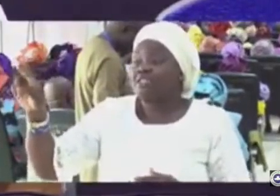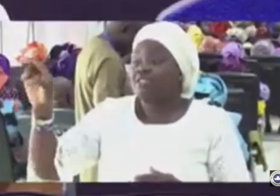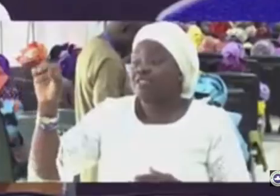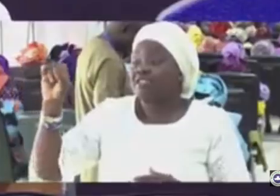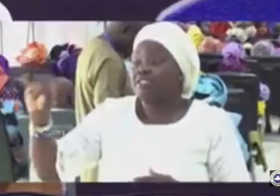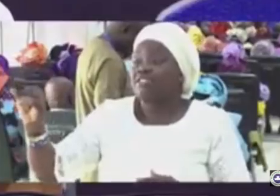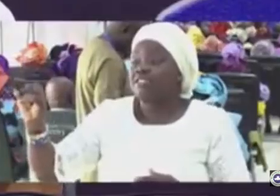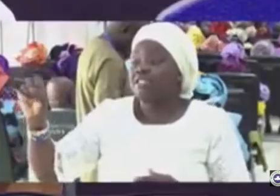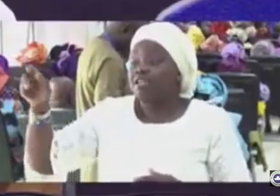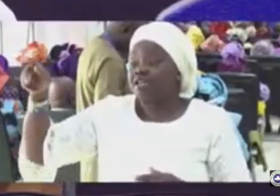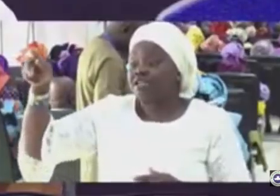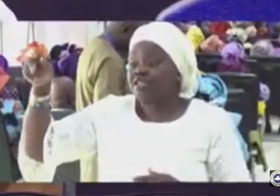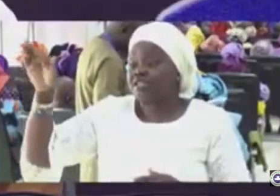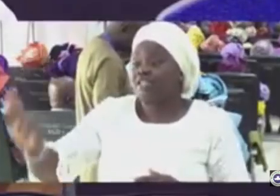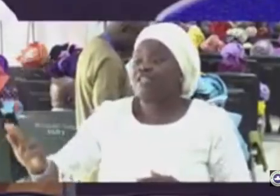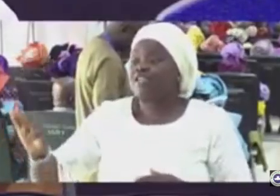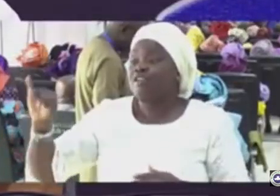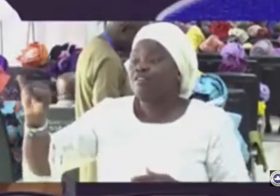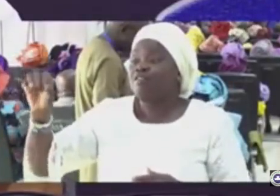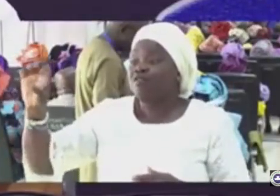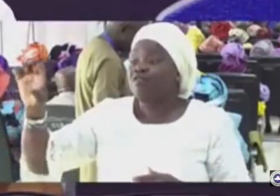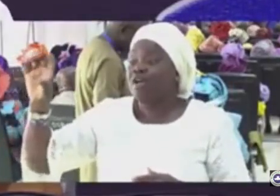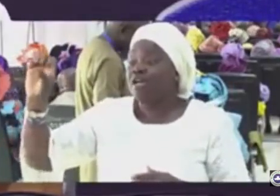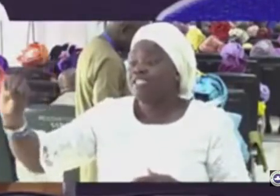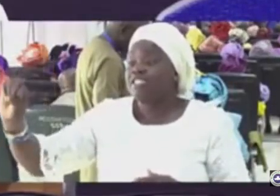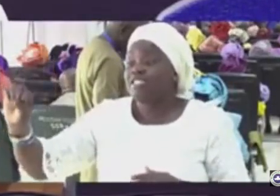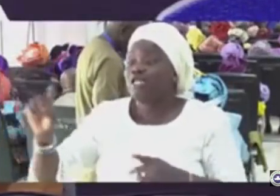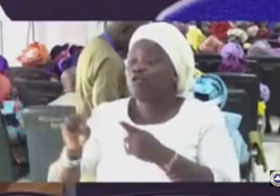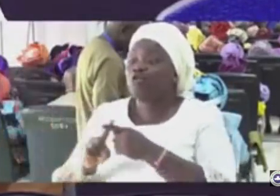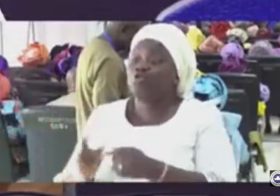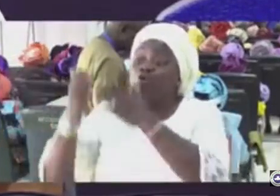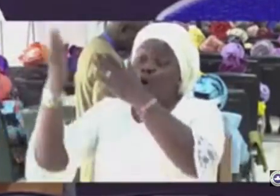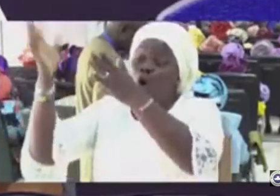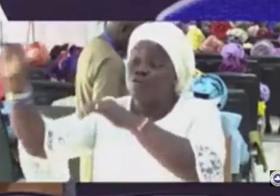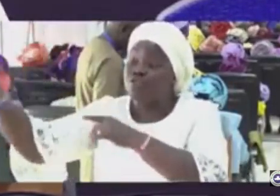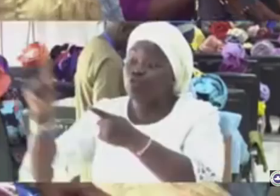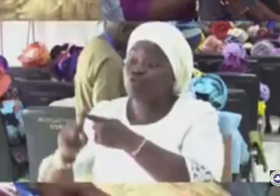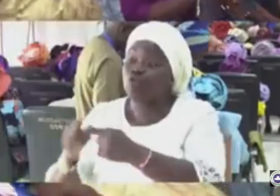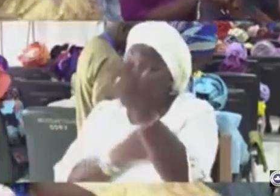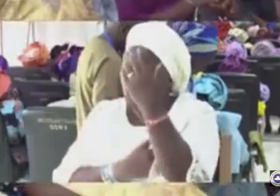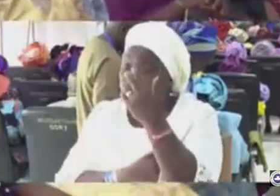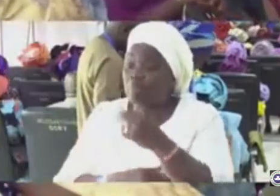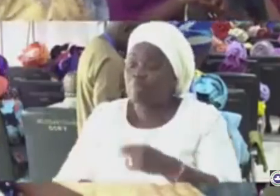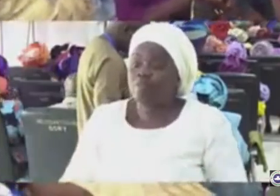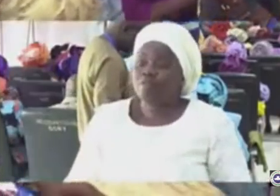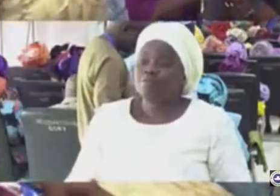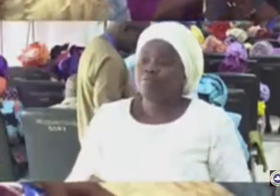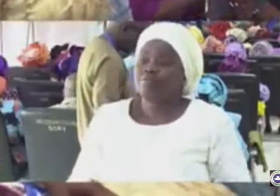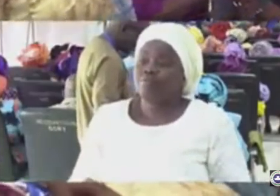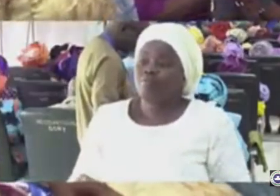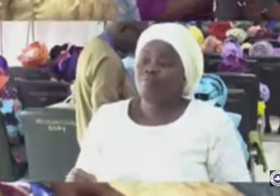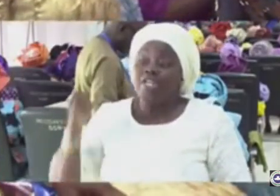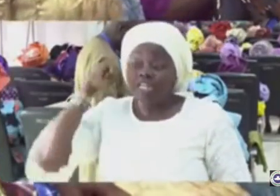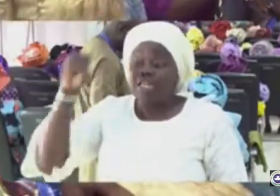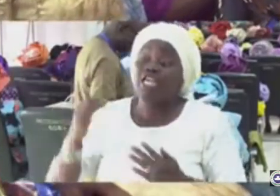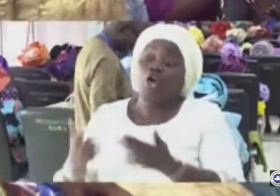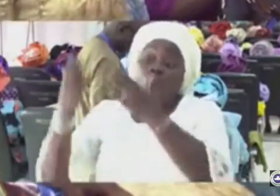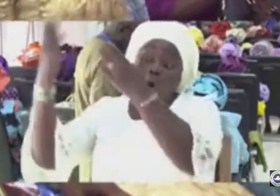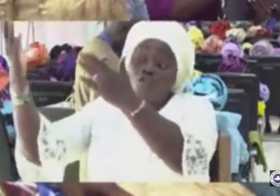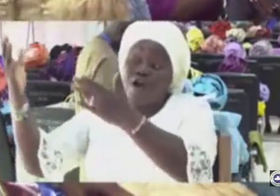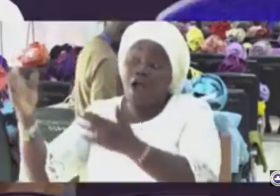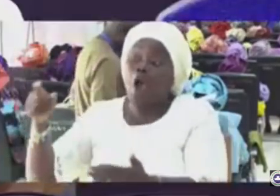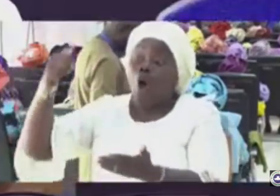type. And God looked into all this combination and chose me, a product of these